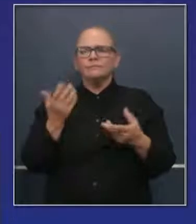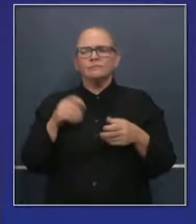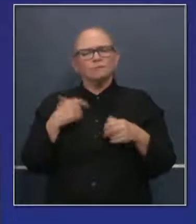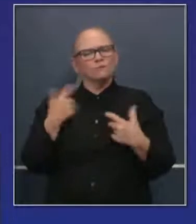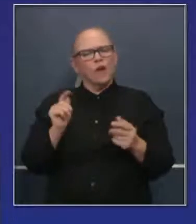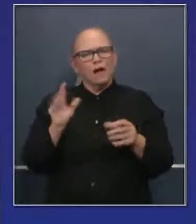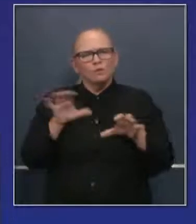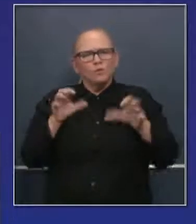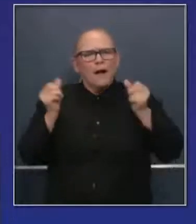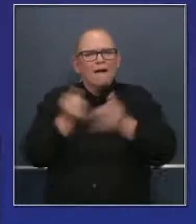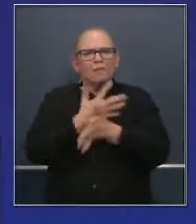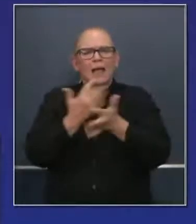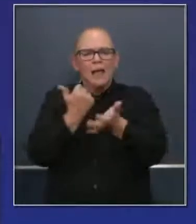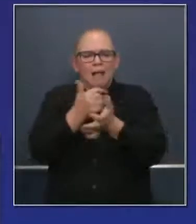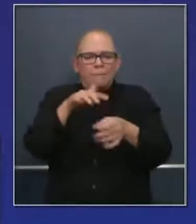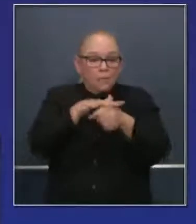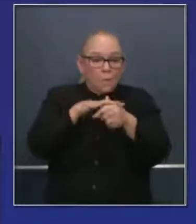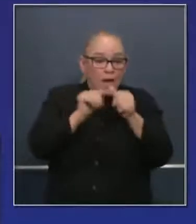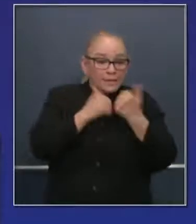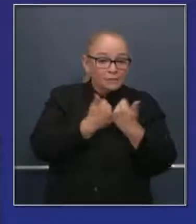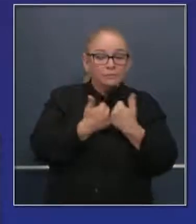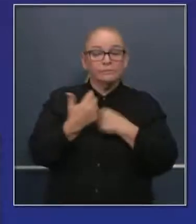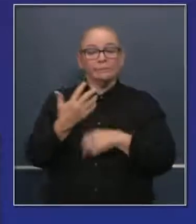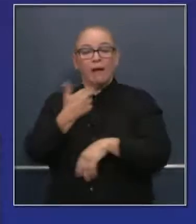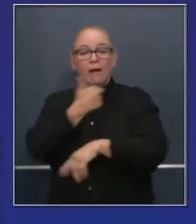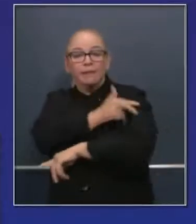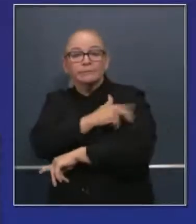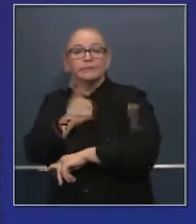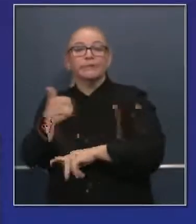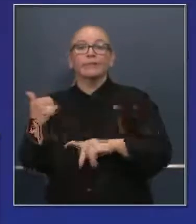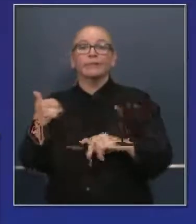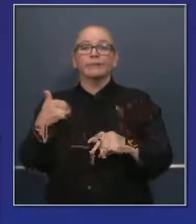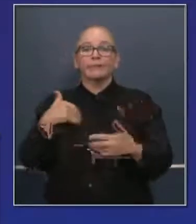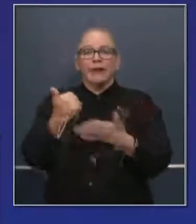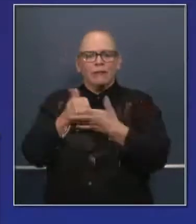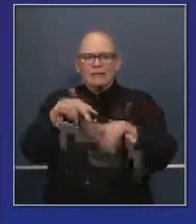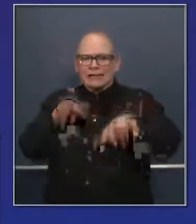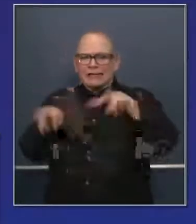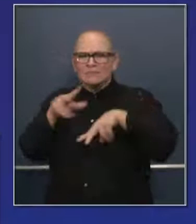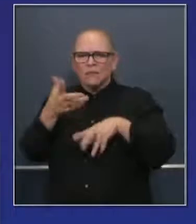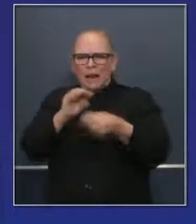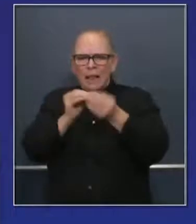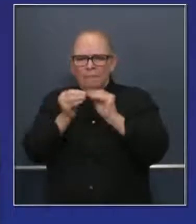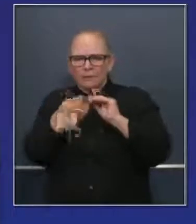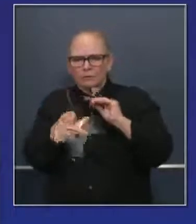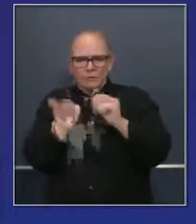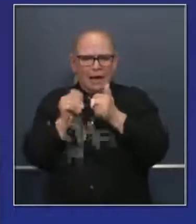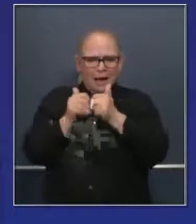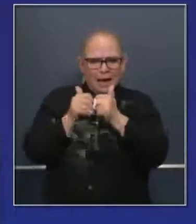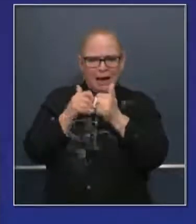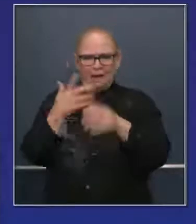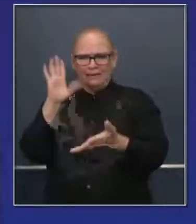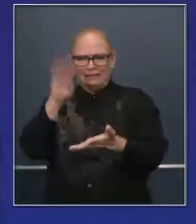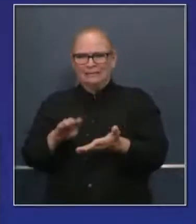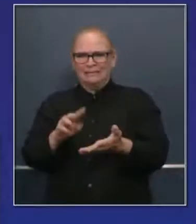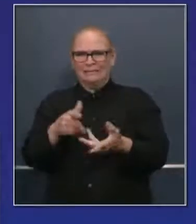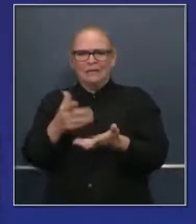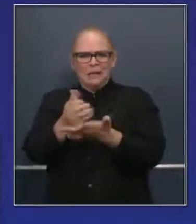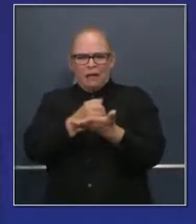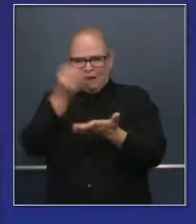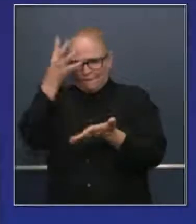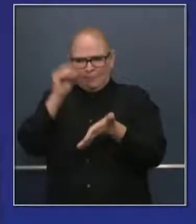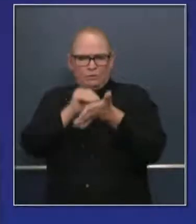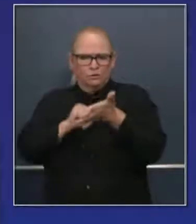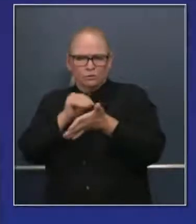gaps and working with counties to assess their current dashboard as it relates to data collection, identifying